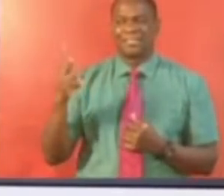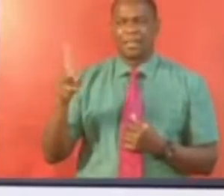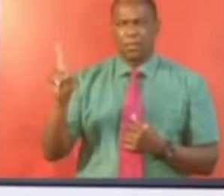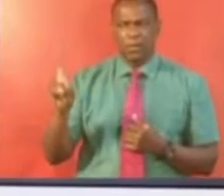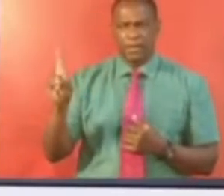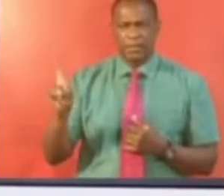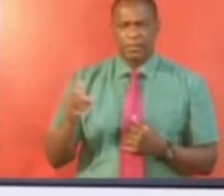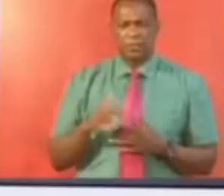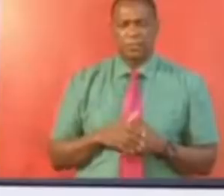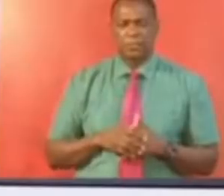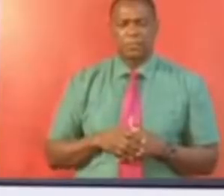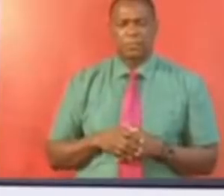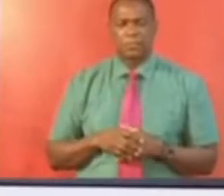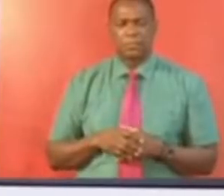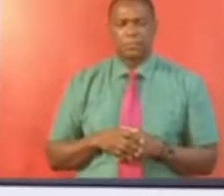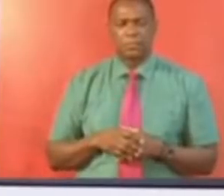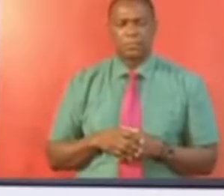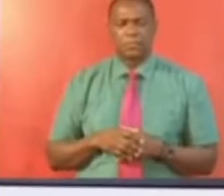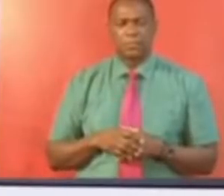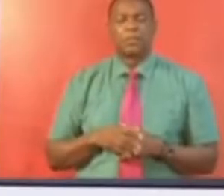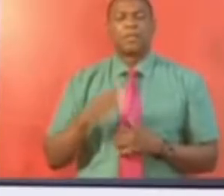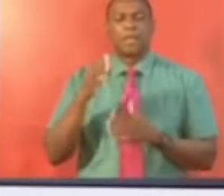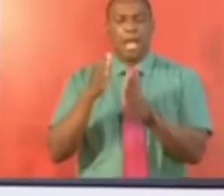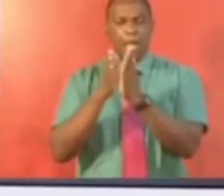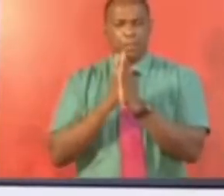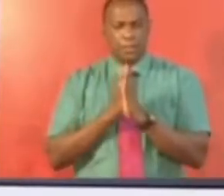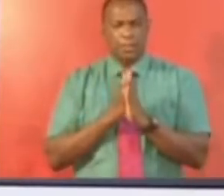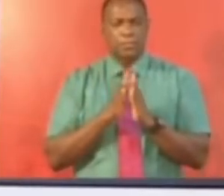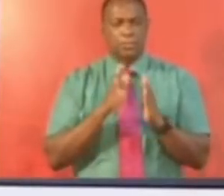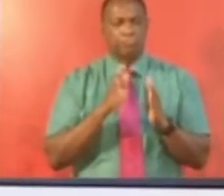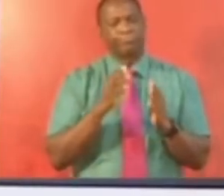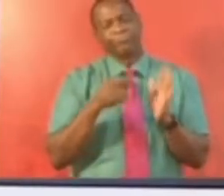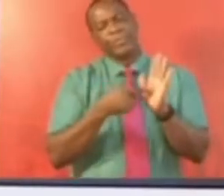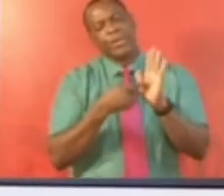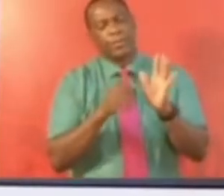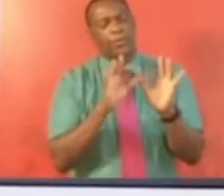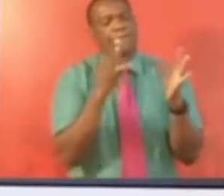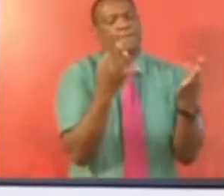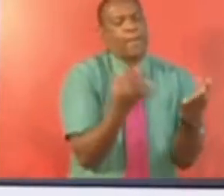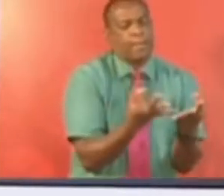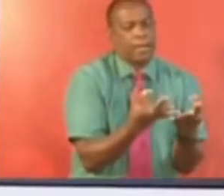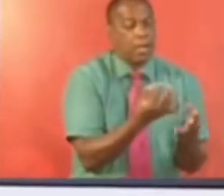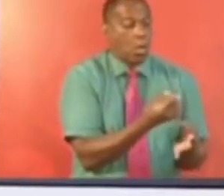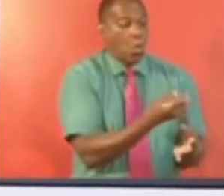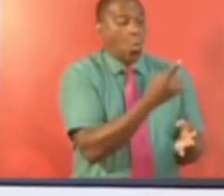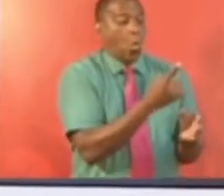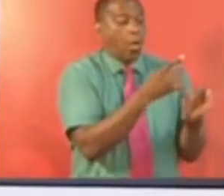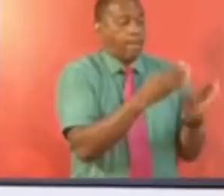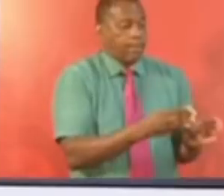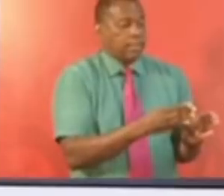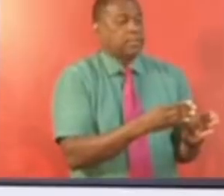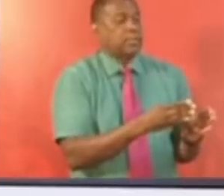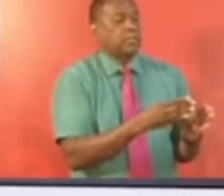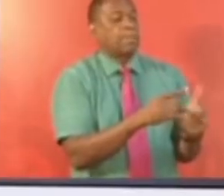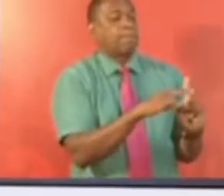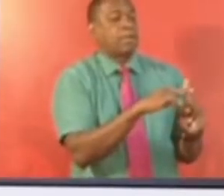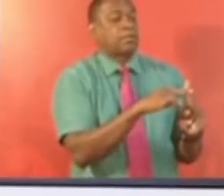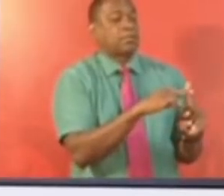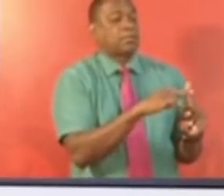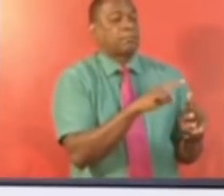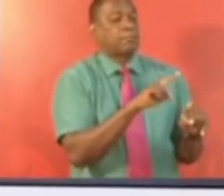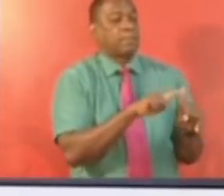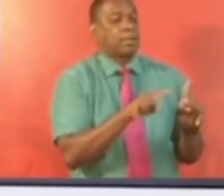basically, in terms of your household, those persons who are in the household but not positive won't be added to the positive